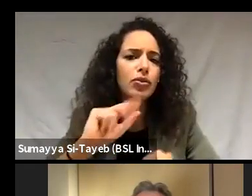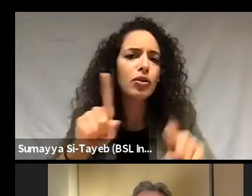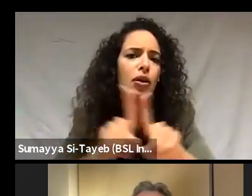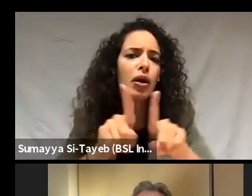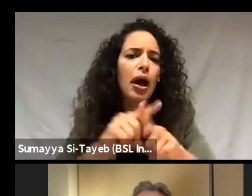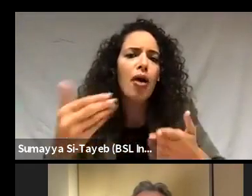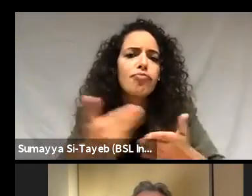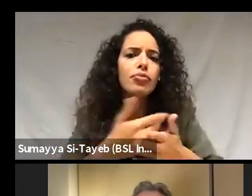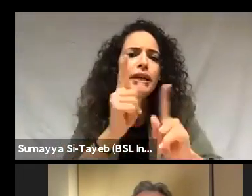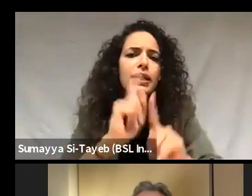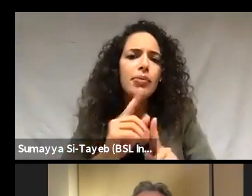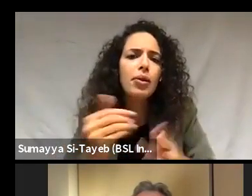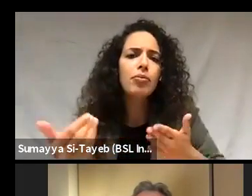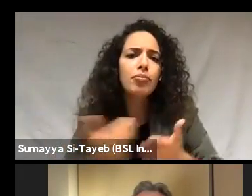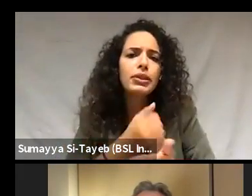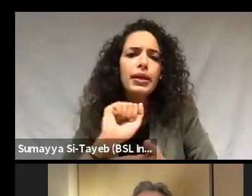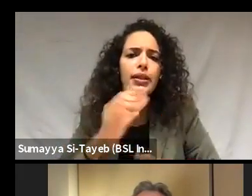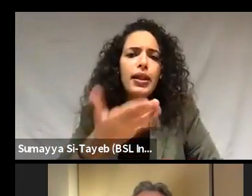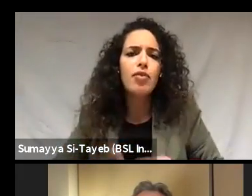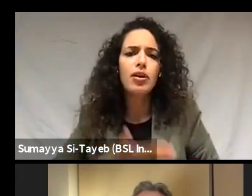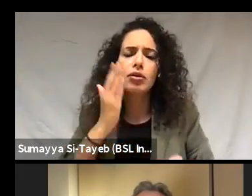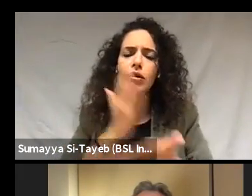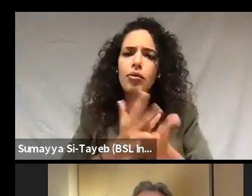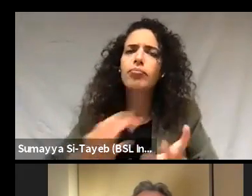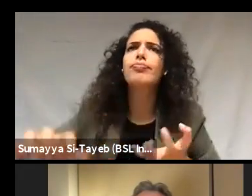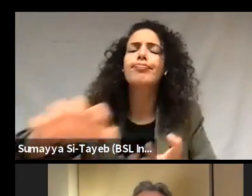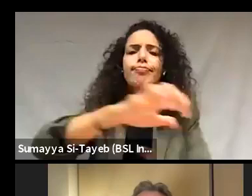rights, it's very complicated, and it's wrapped up